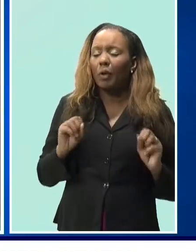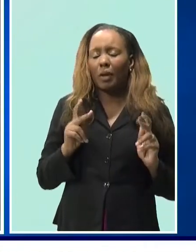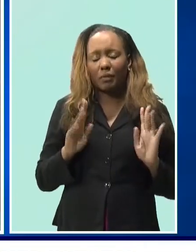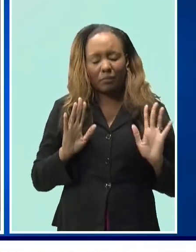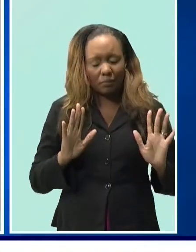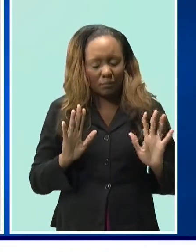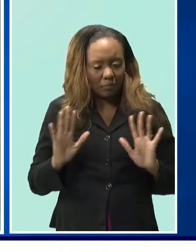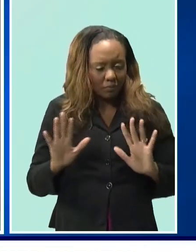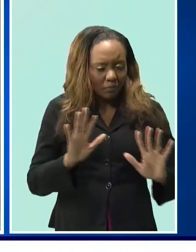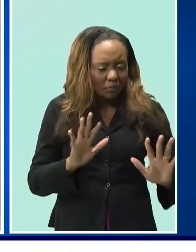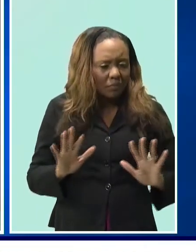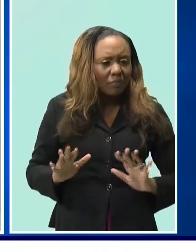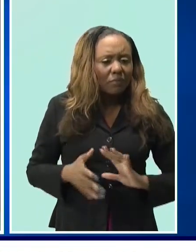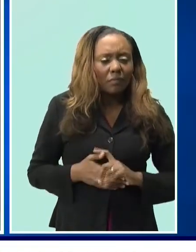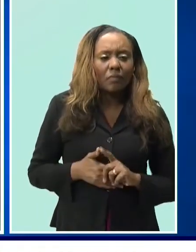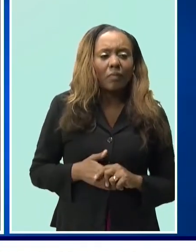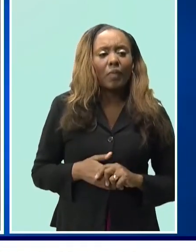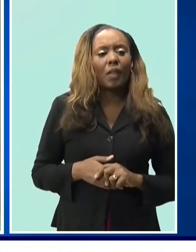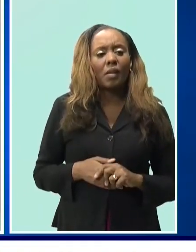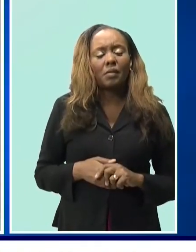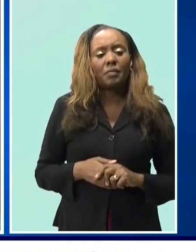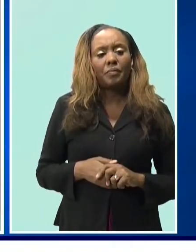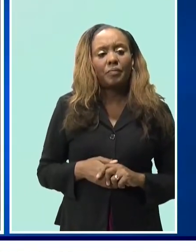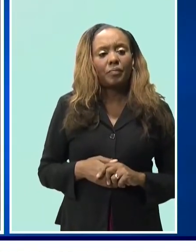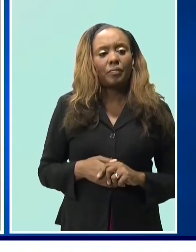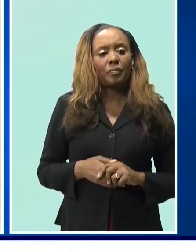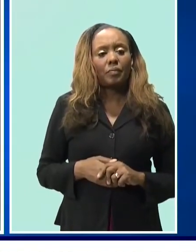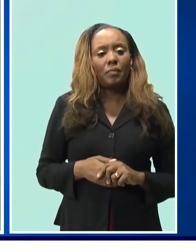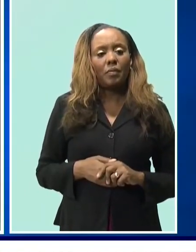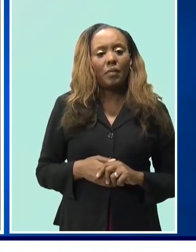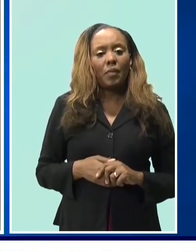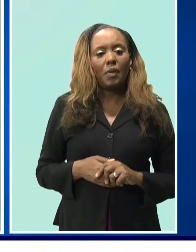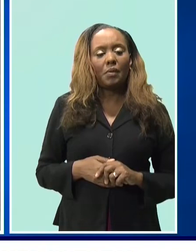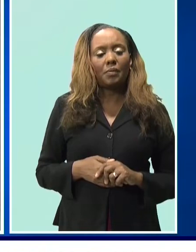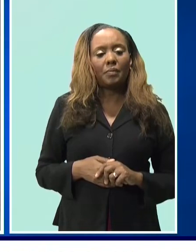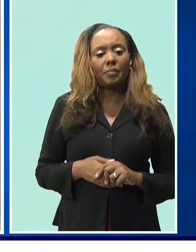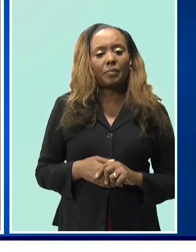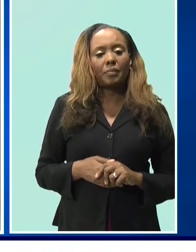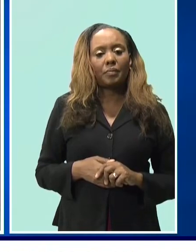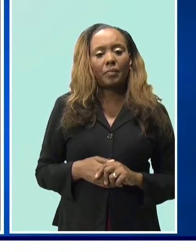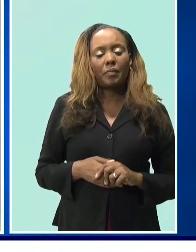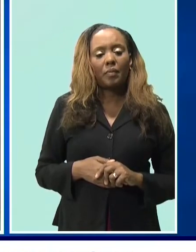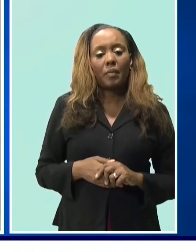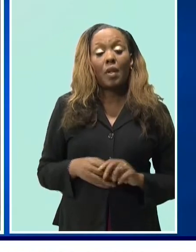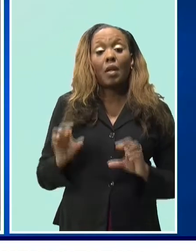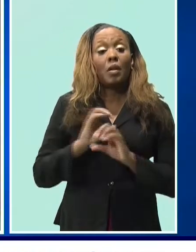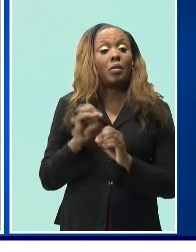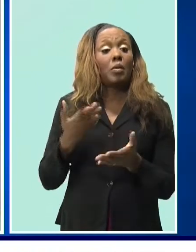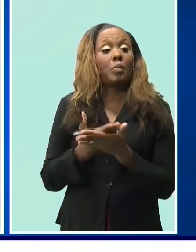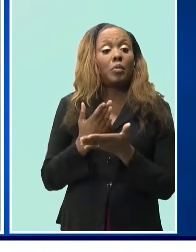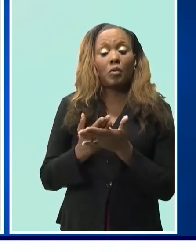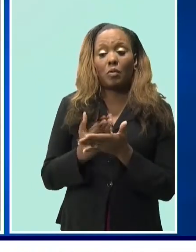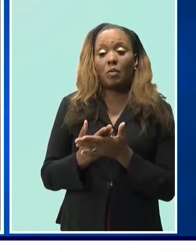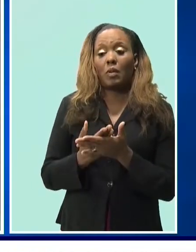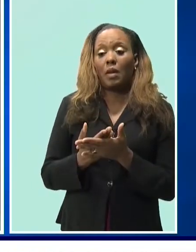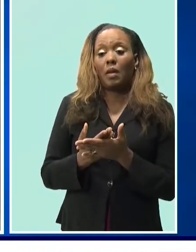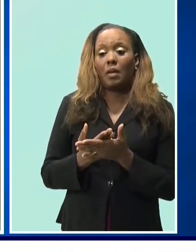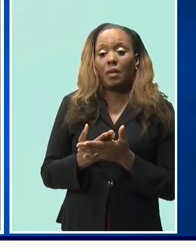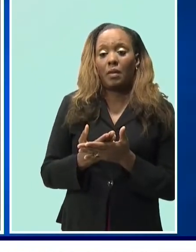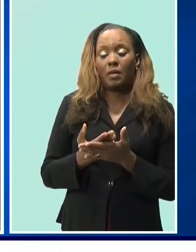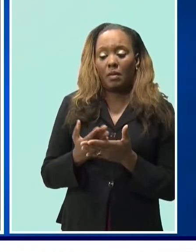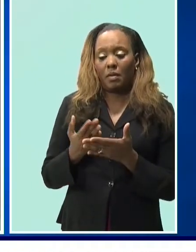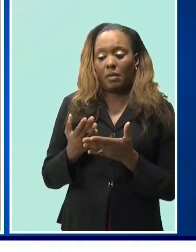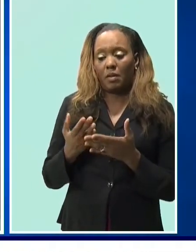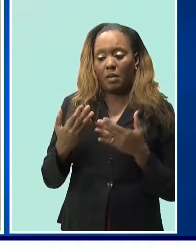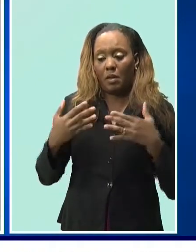way. There's no evidence to suggest that that practice is contributing to the spread of COVID, or in fact,